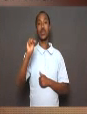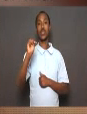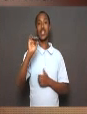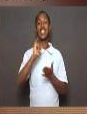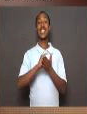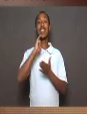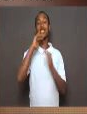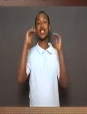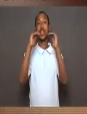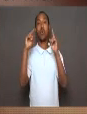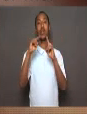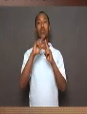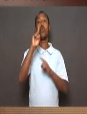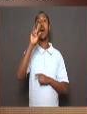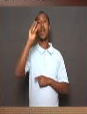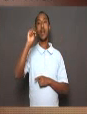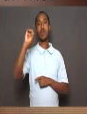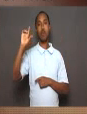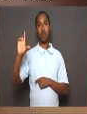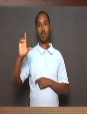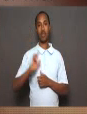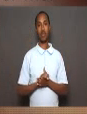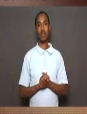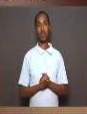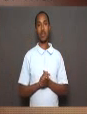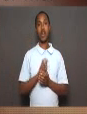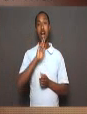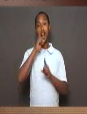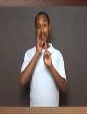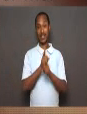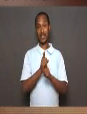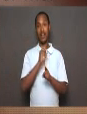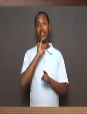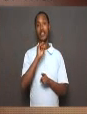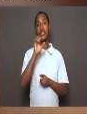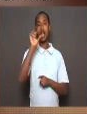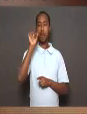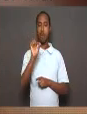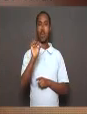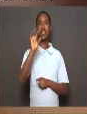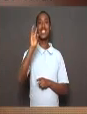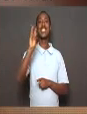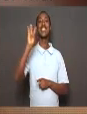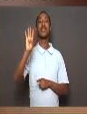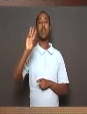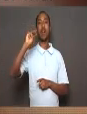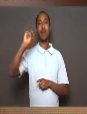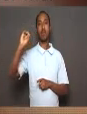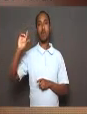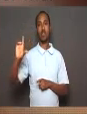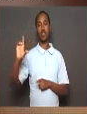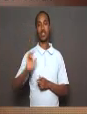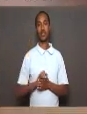of nitrogen that is equal to 1 mole. Our answer is